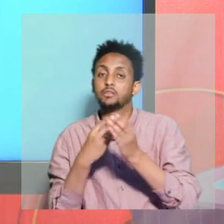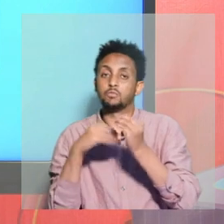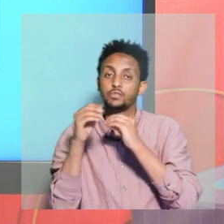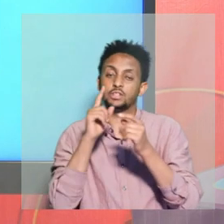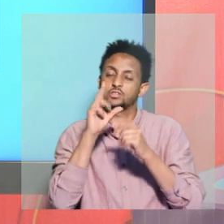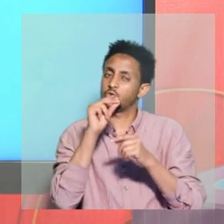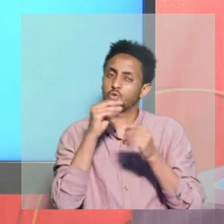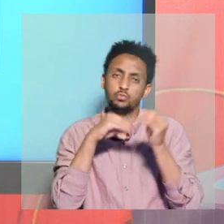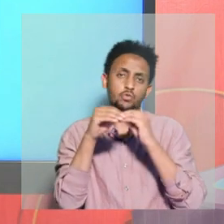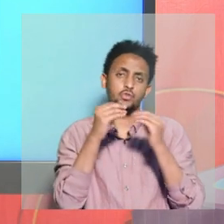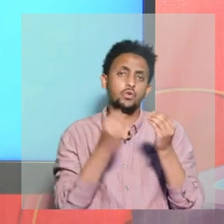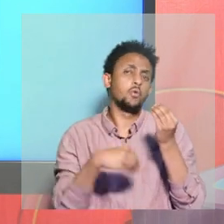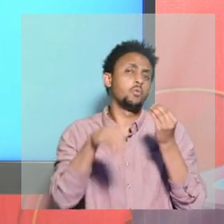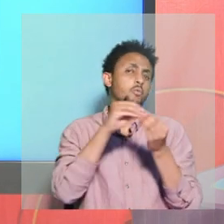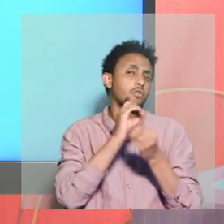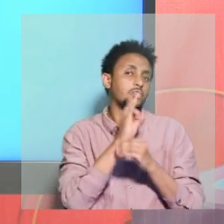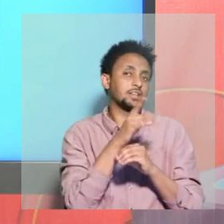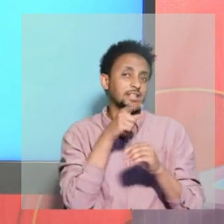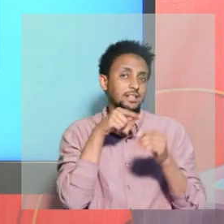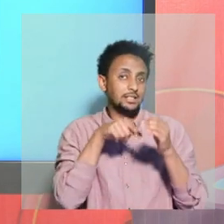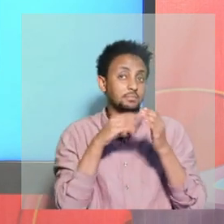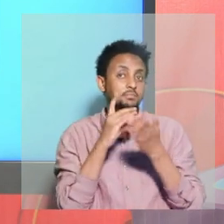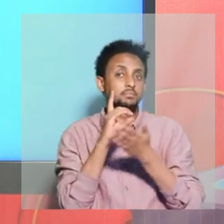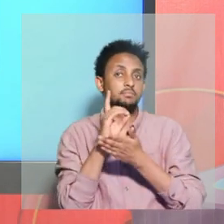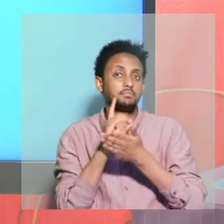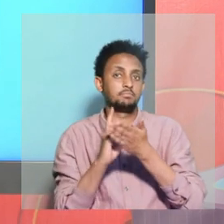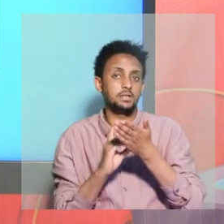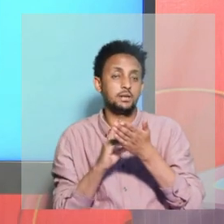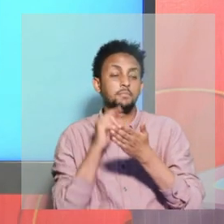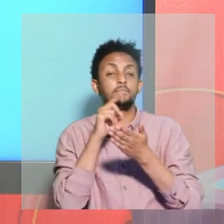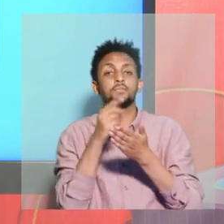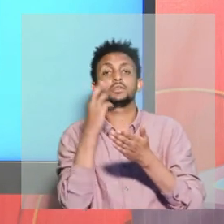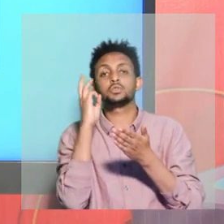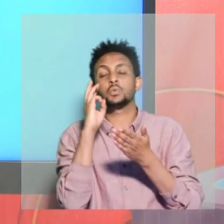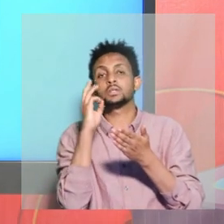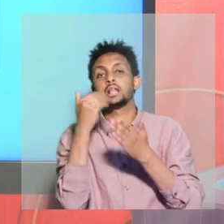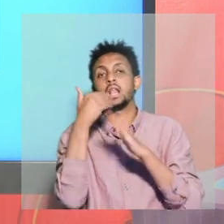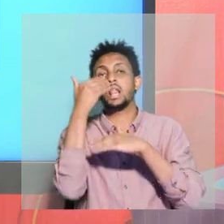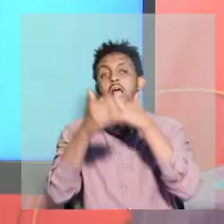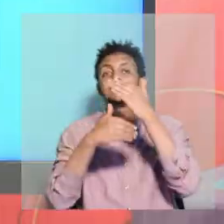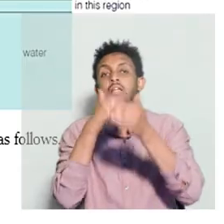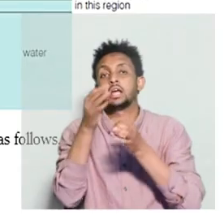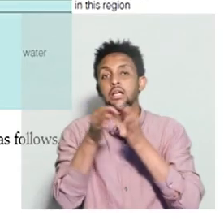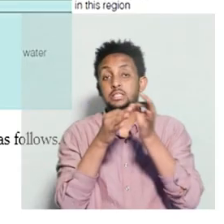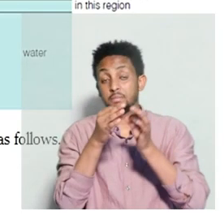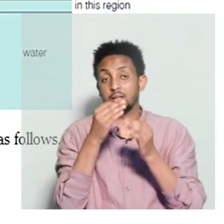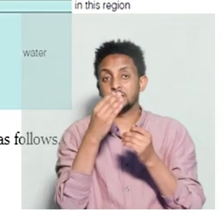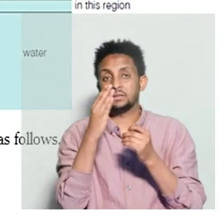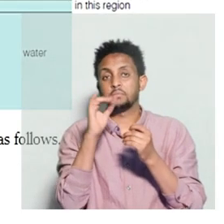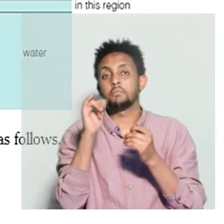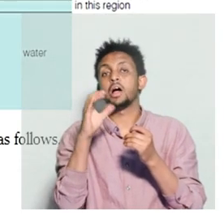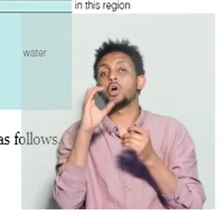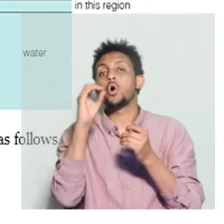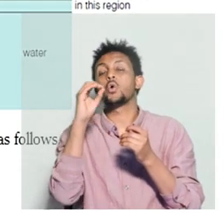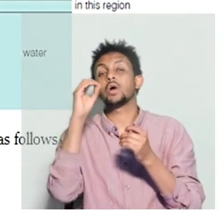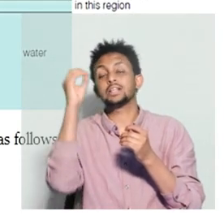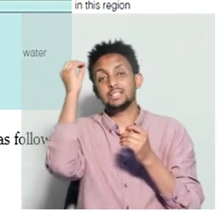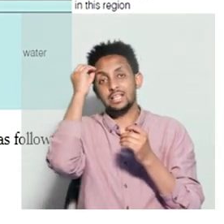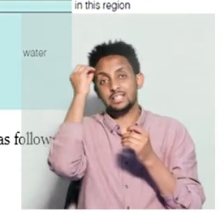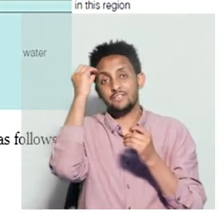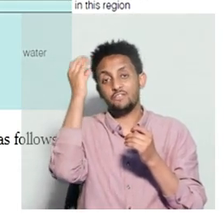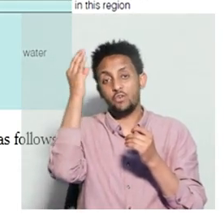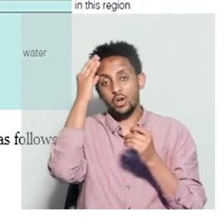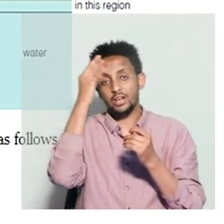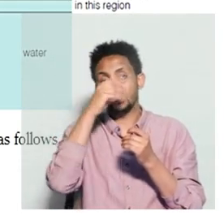not moving more faster in a denser medium. This was later explained by Augustin Fresnel, Jean